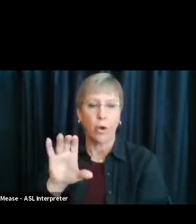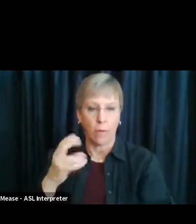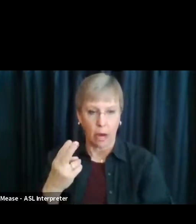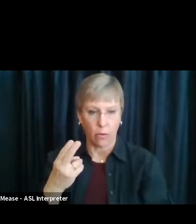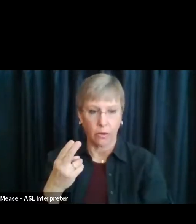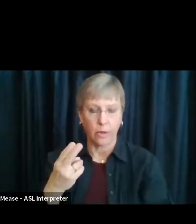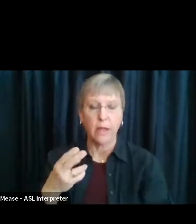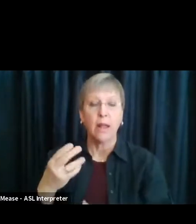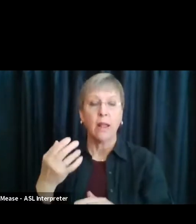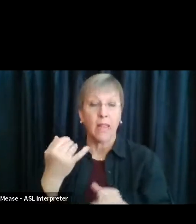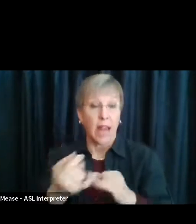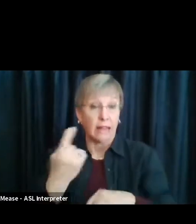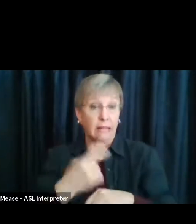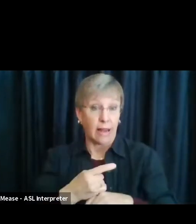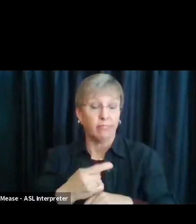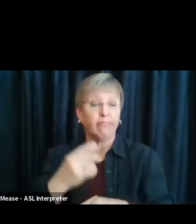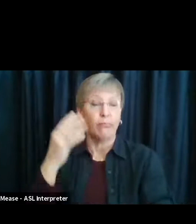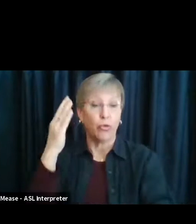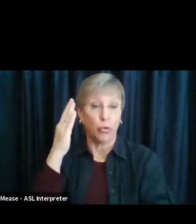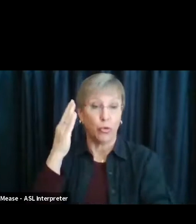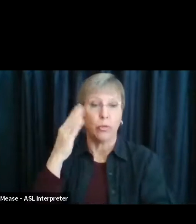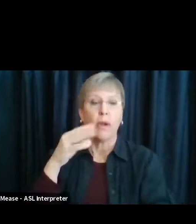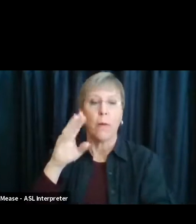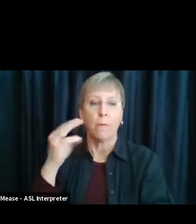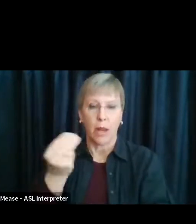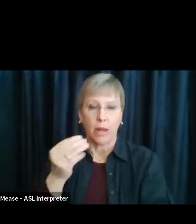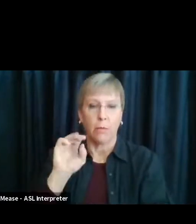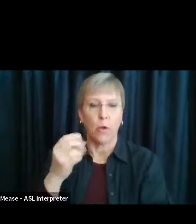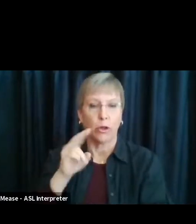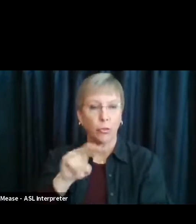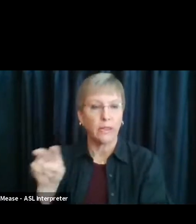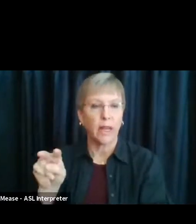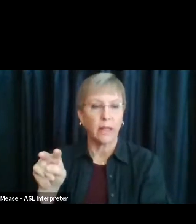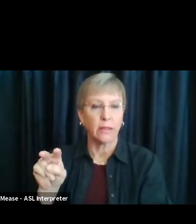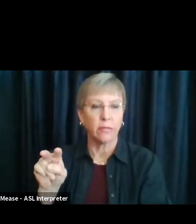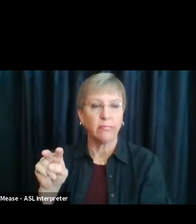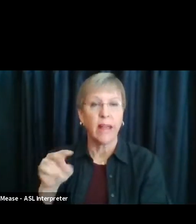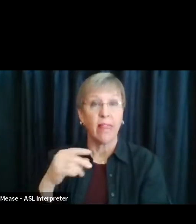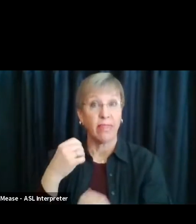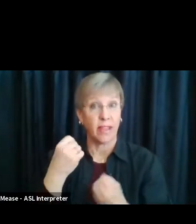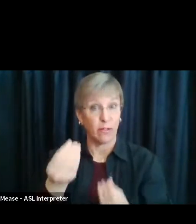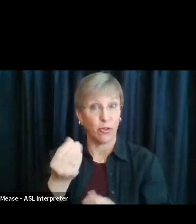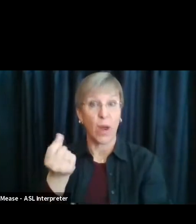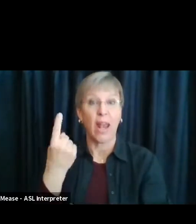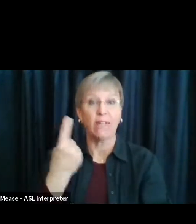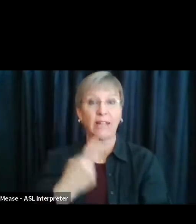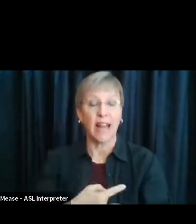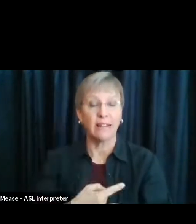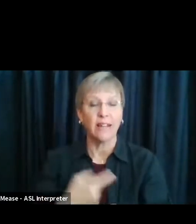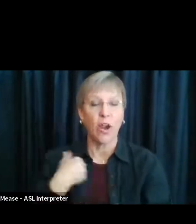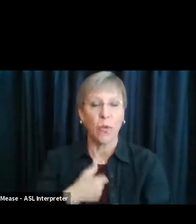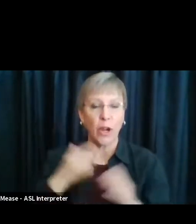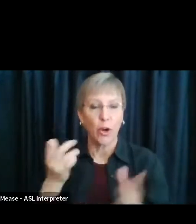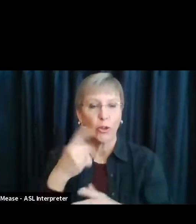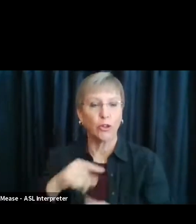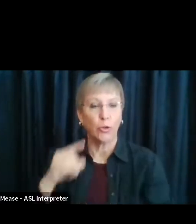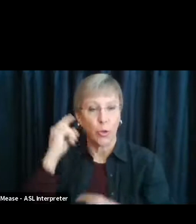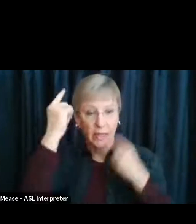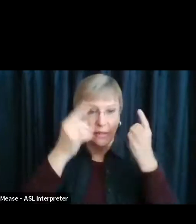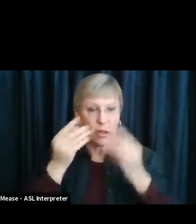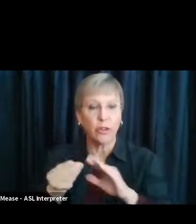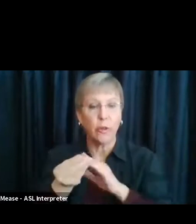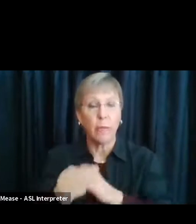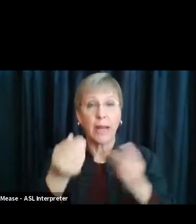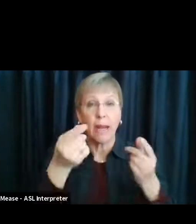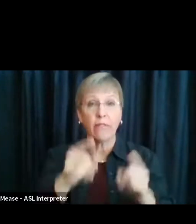Hours. The deadline is 12 noon on Monday, March 22nd, which gives you 11 days. And we encourage you to consider submitting events you